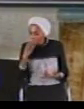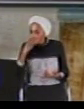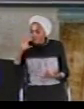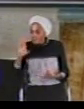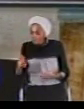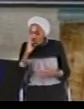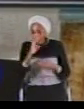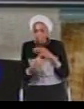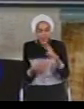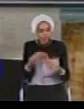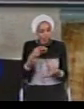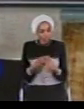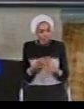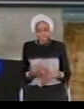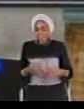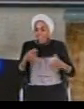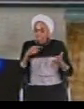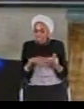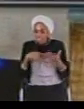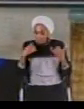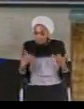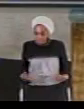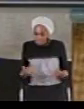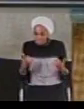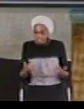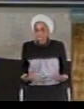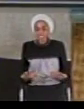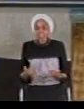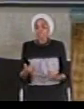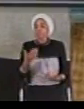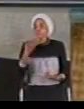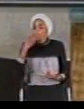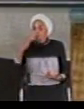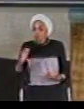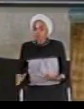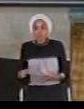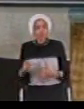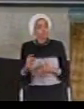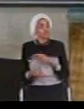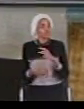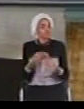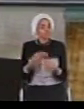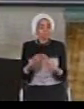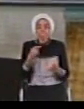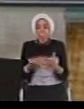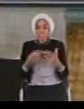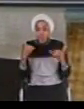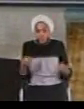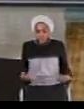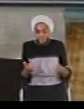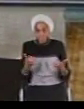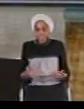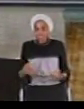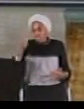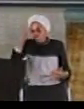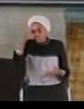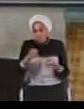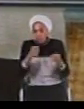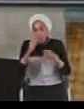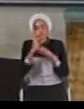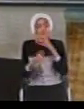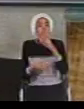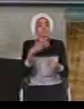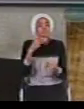present licentious world, and this present Satan-controlled world, and this